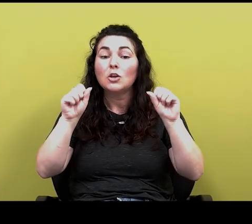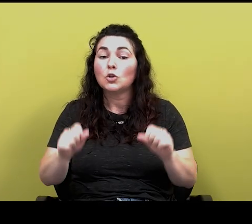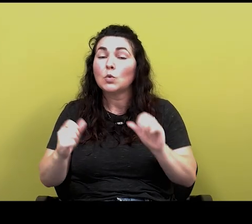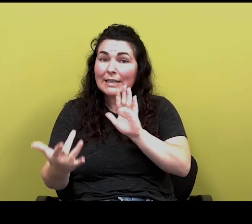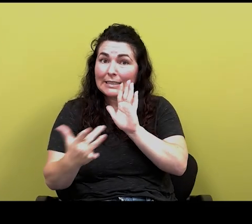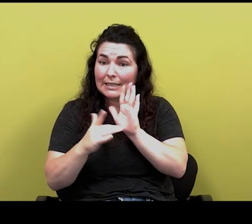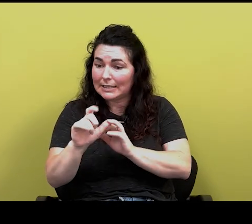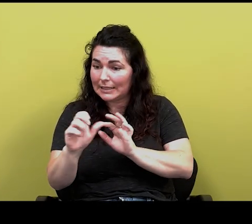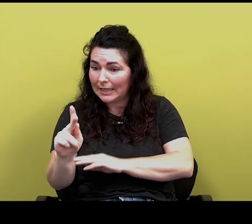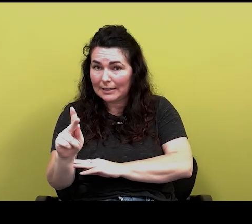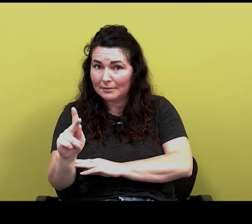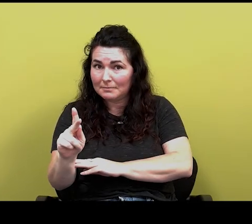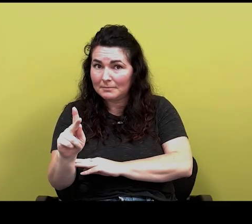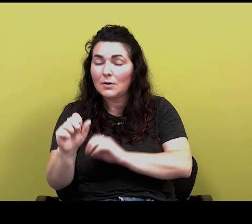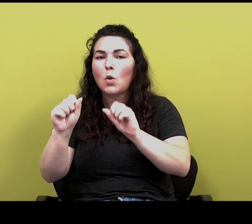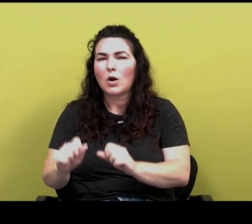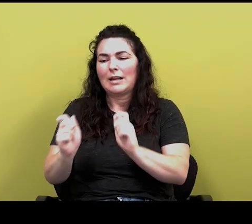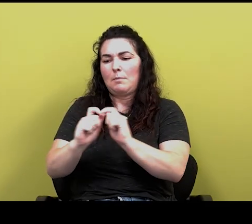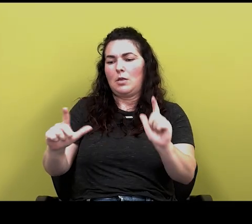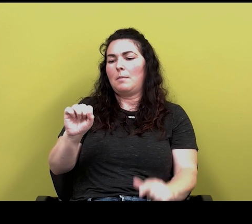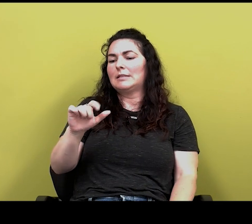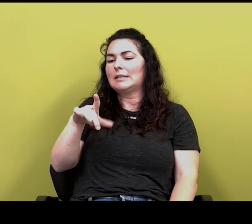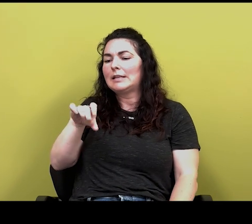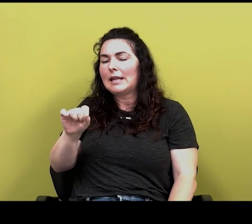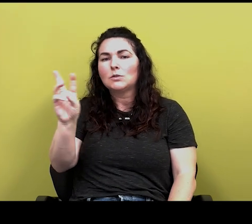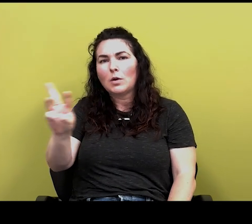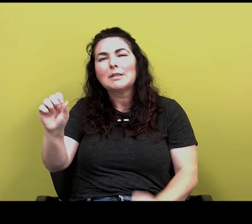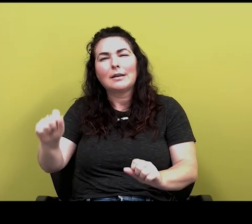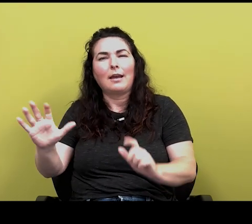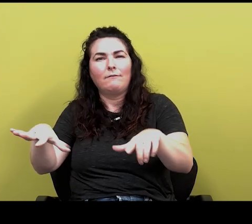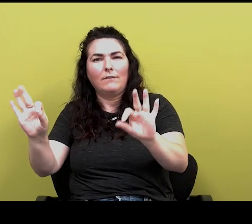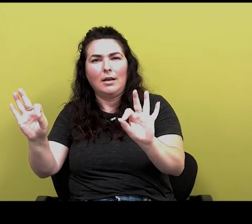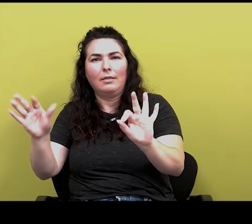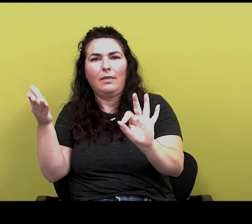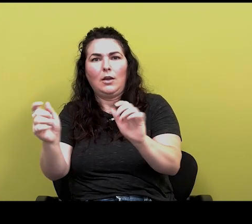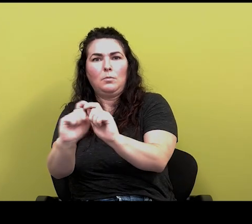hosts this form, or you can navigate to it from our SLDS website.